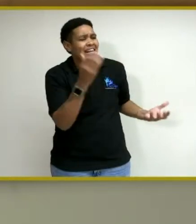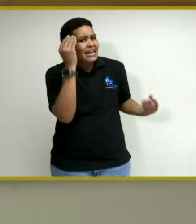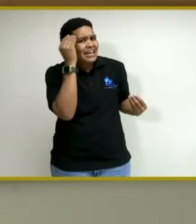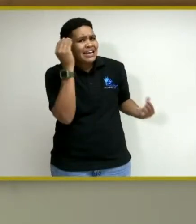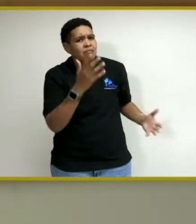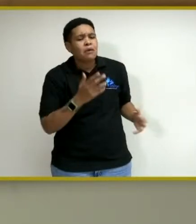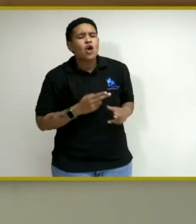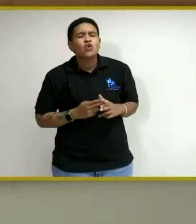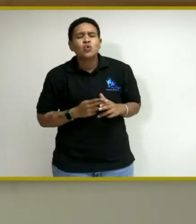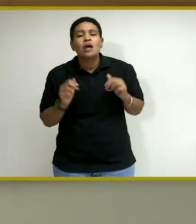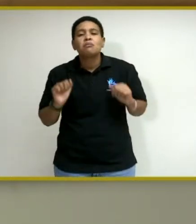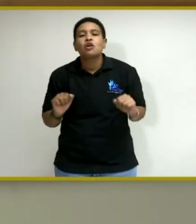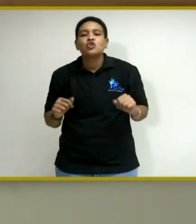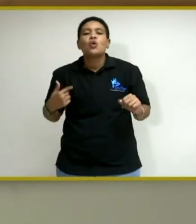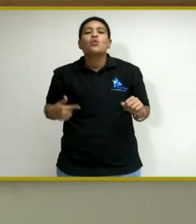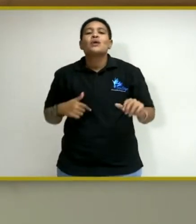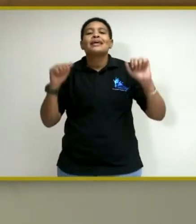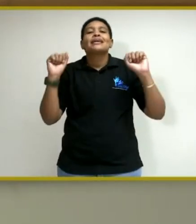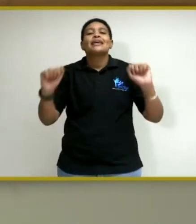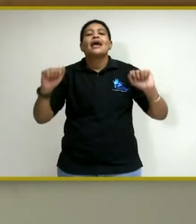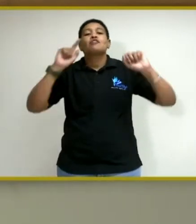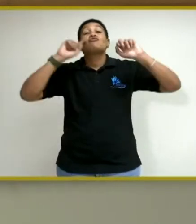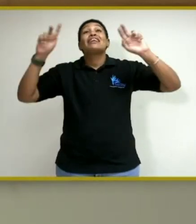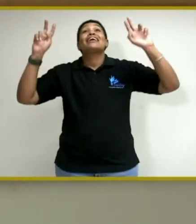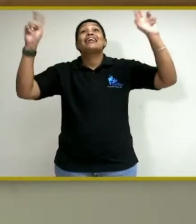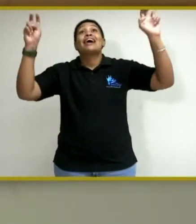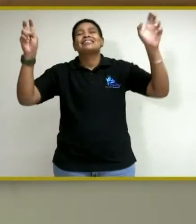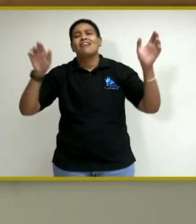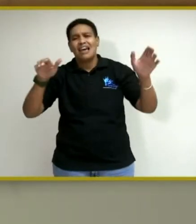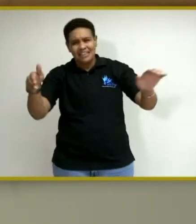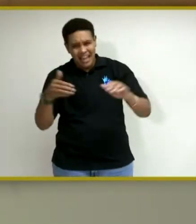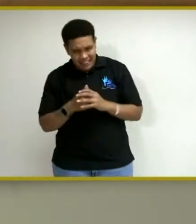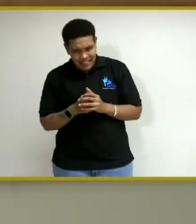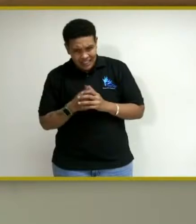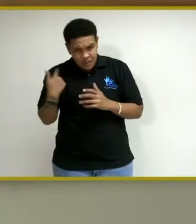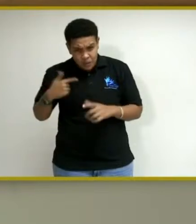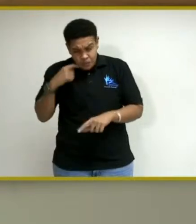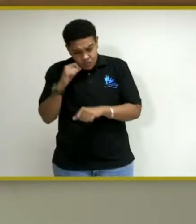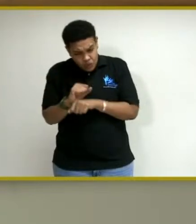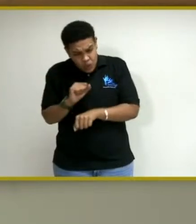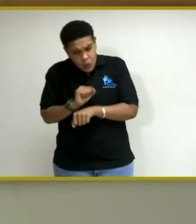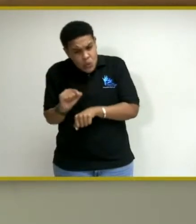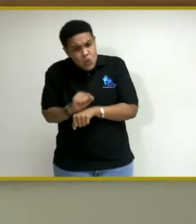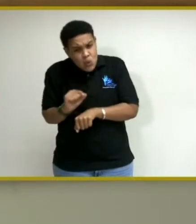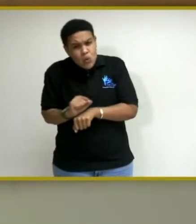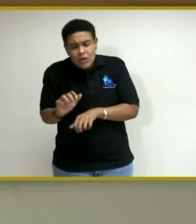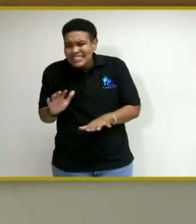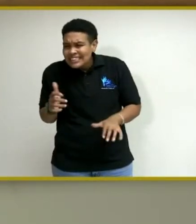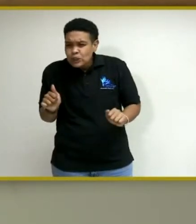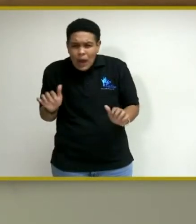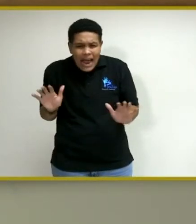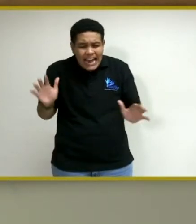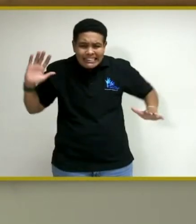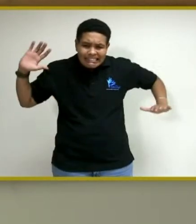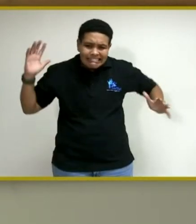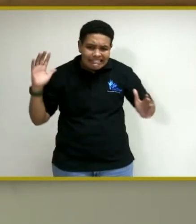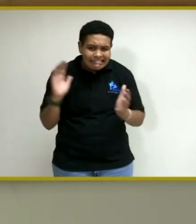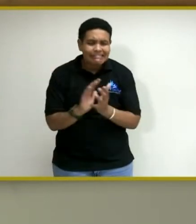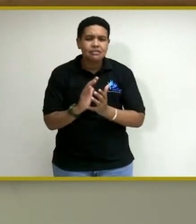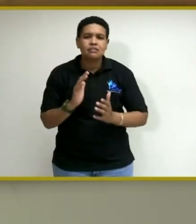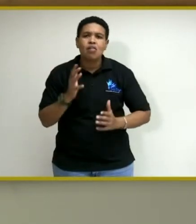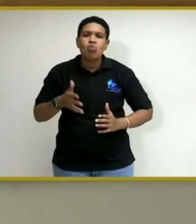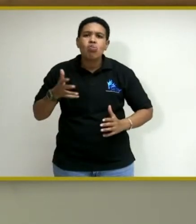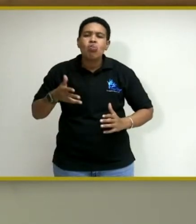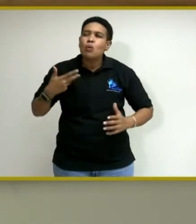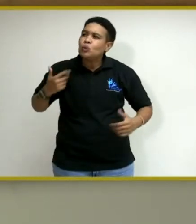as possible so that we can classify the deaths. And we are working steadily to try to get rid of that